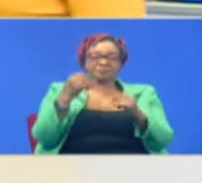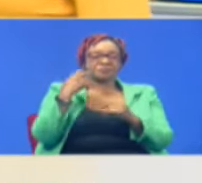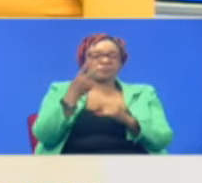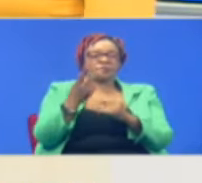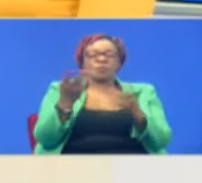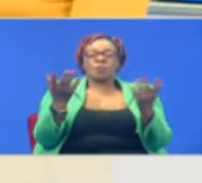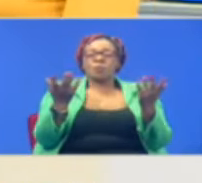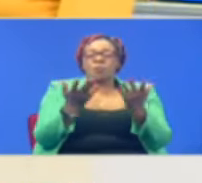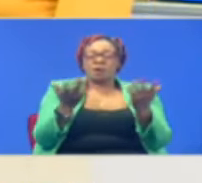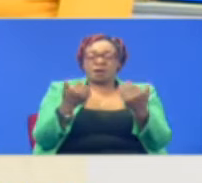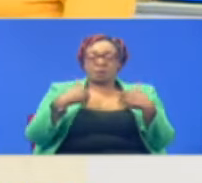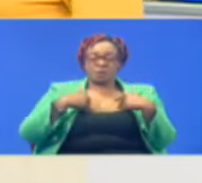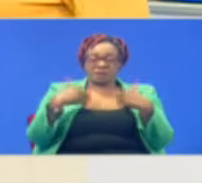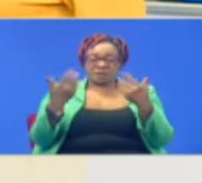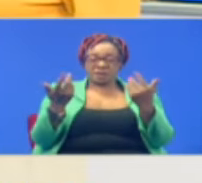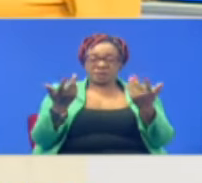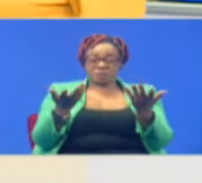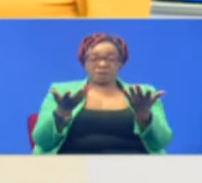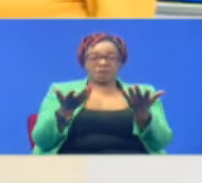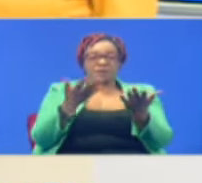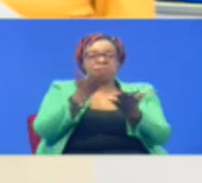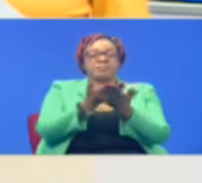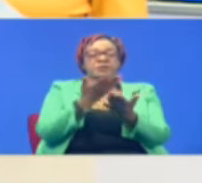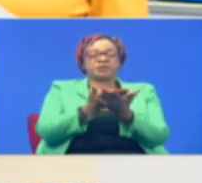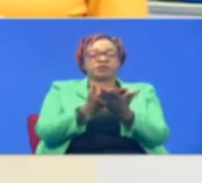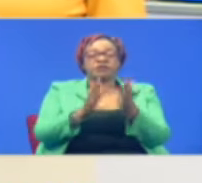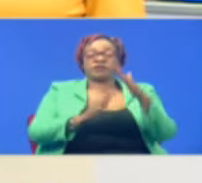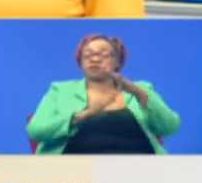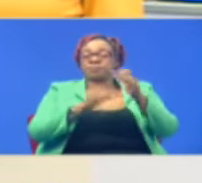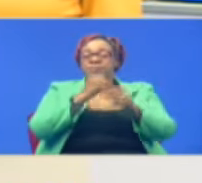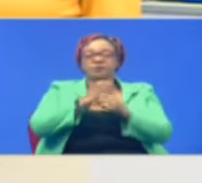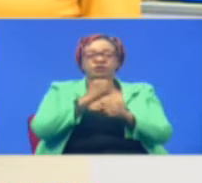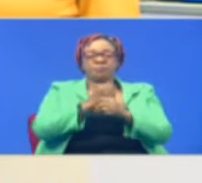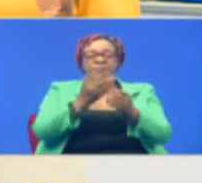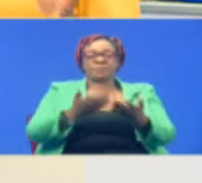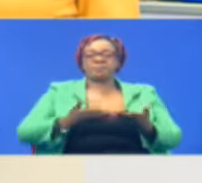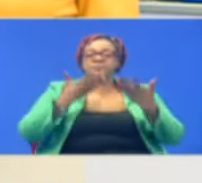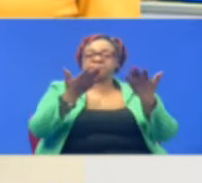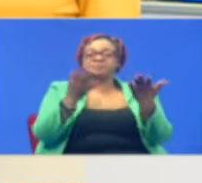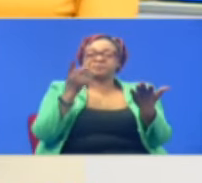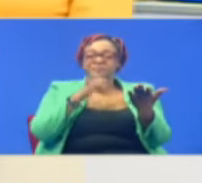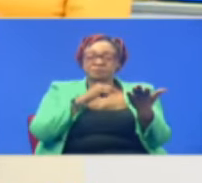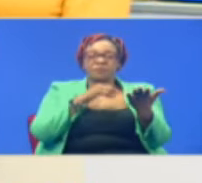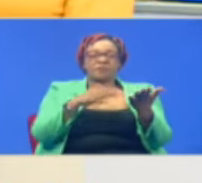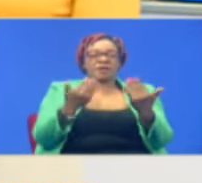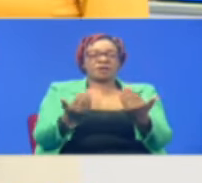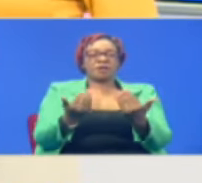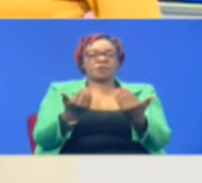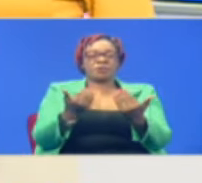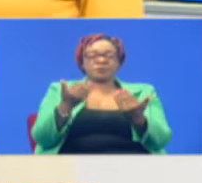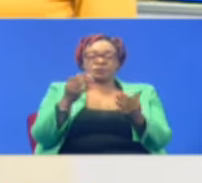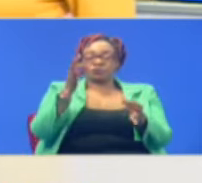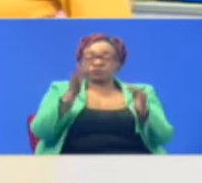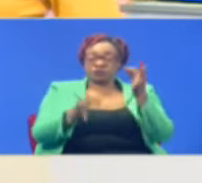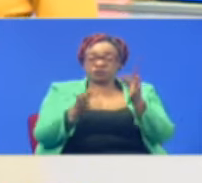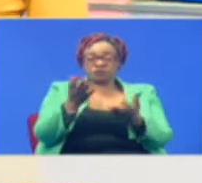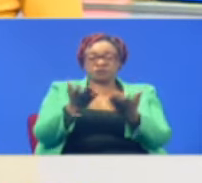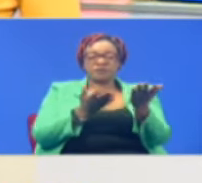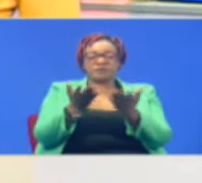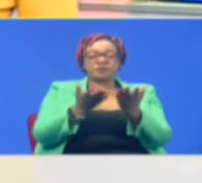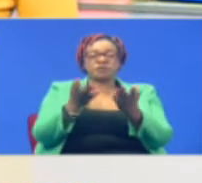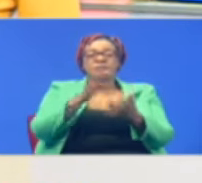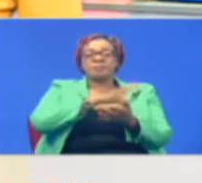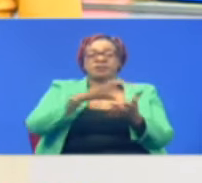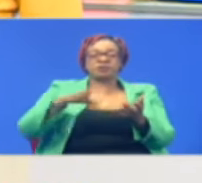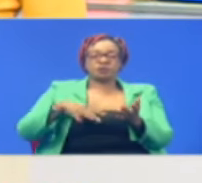we are. Applications for the top job have been submitted, and now the Judicial Service Commission is set